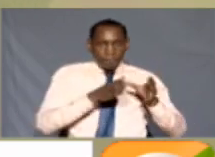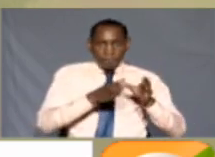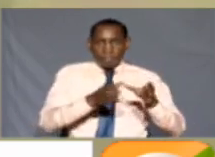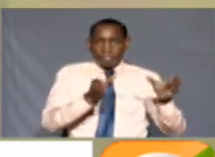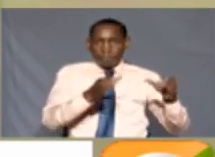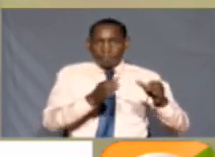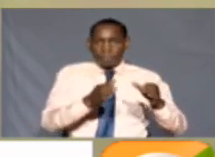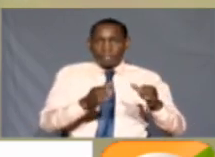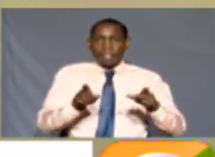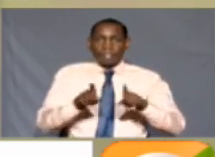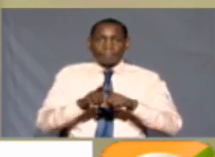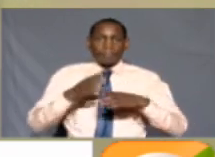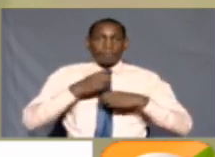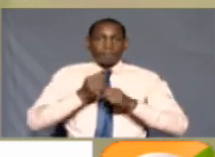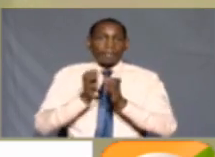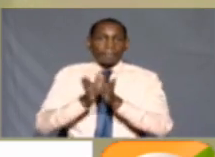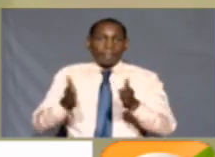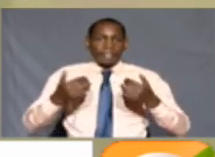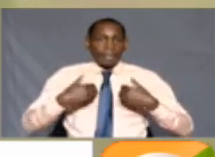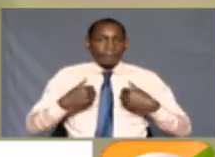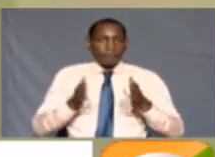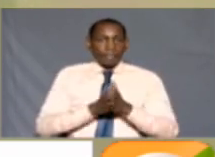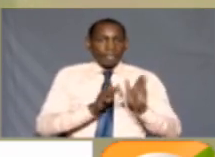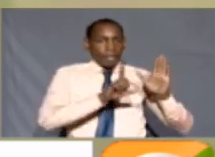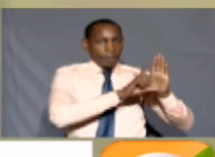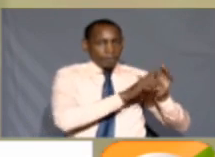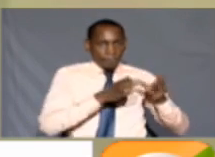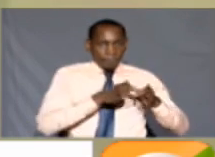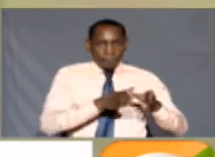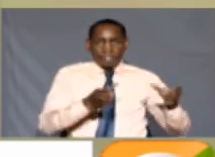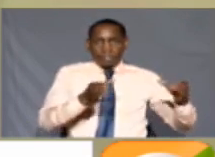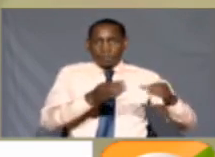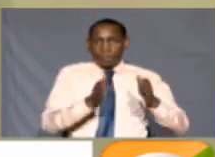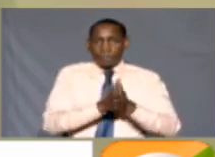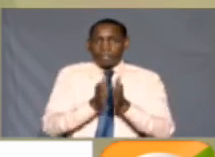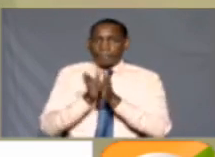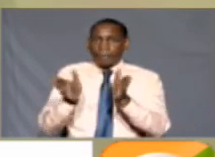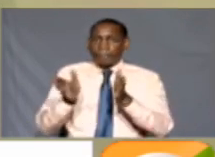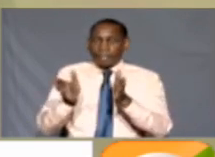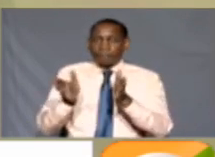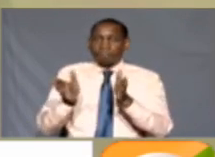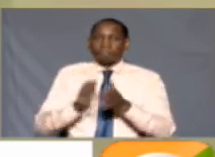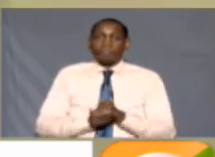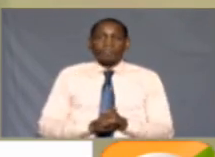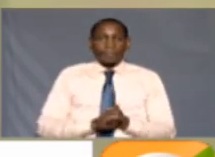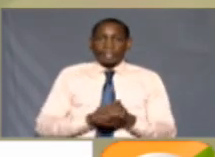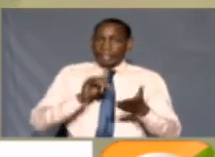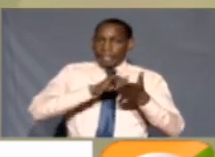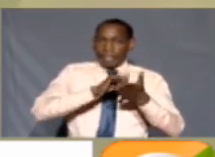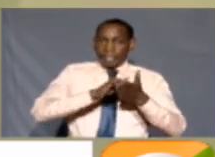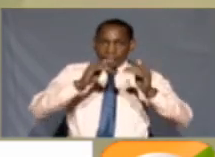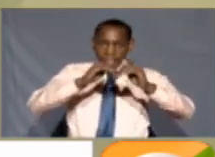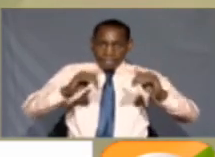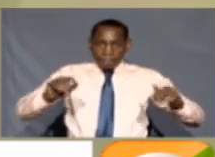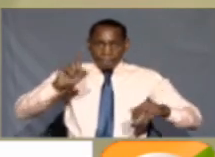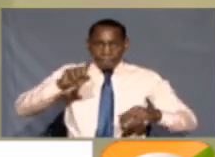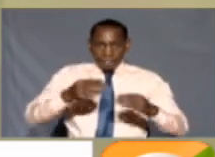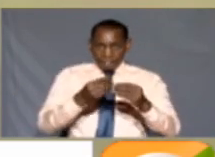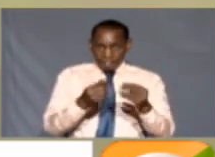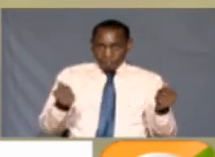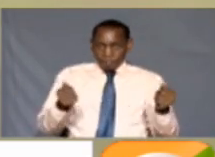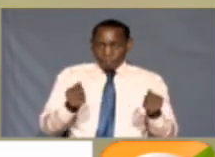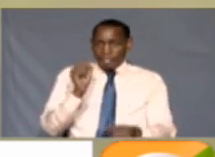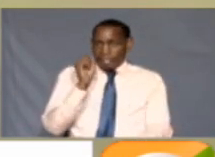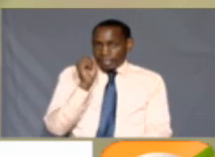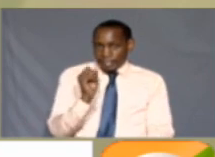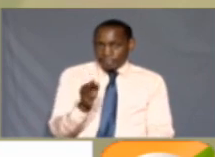yeah, or the confidence that the public has in those law enforcement agencies and the public itself. Okay. So that's the gap we need to bridge. Okay. And if